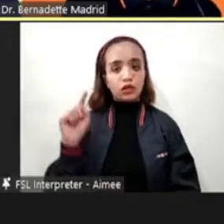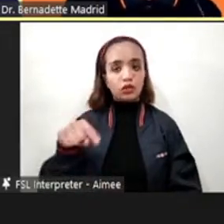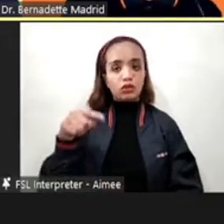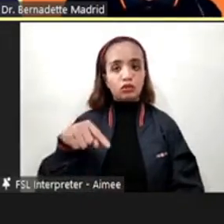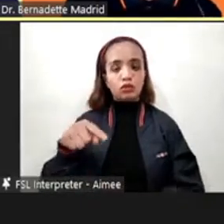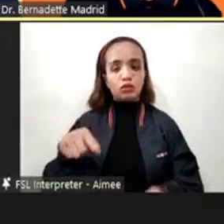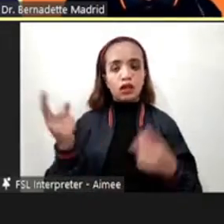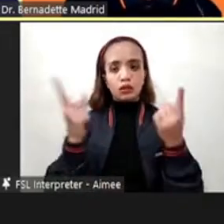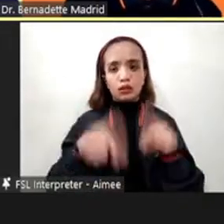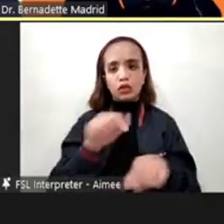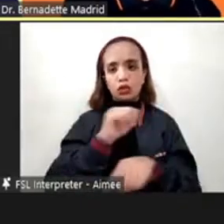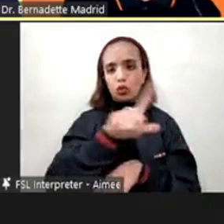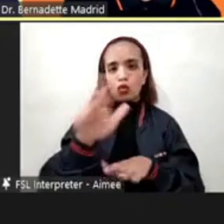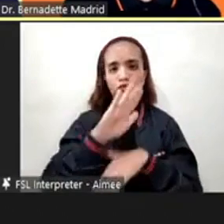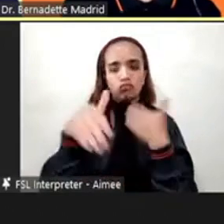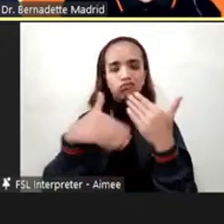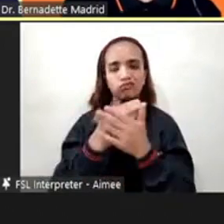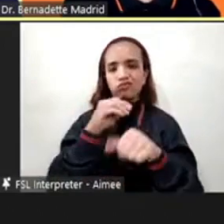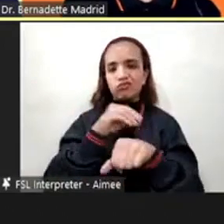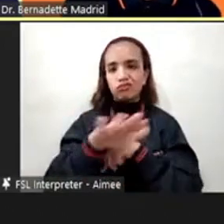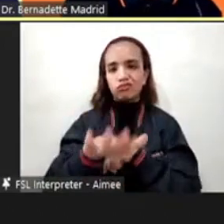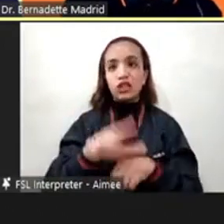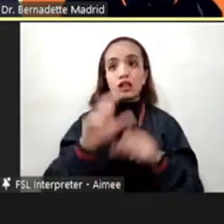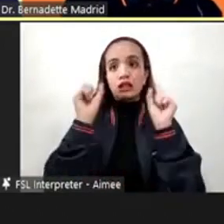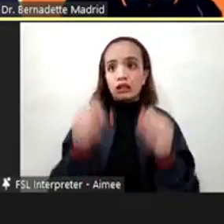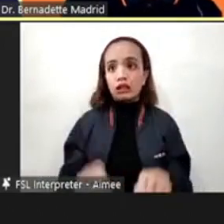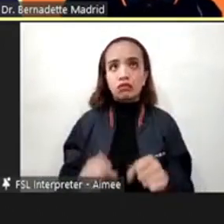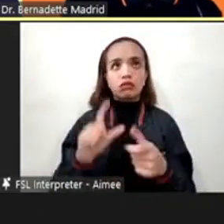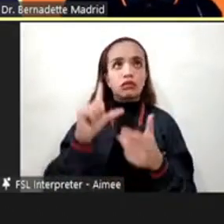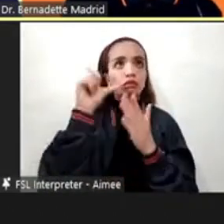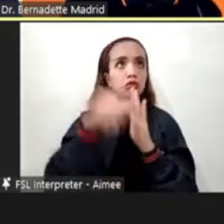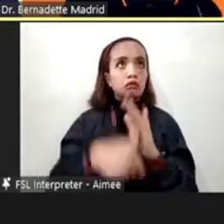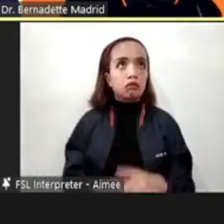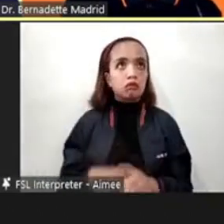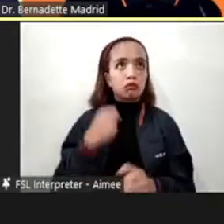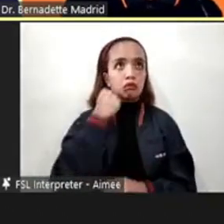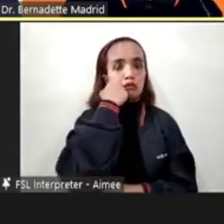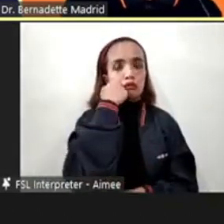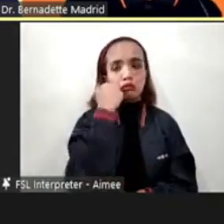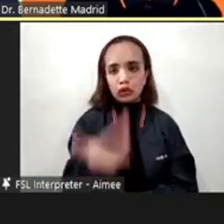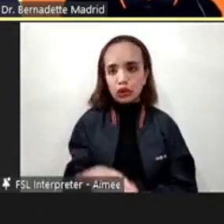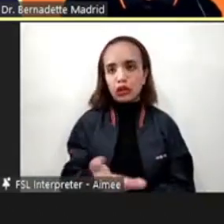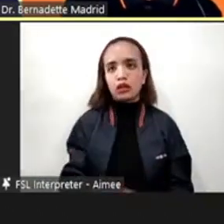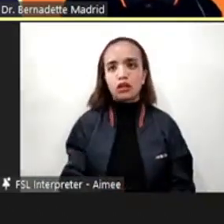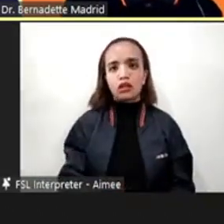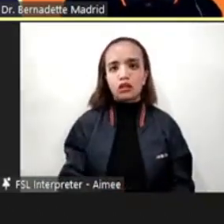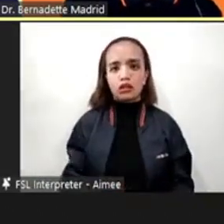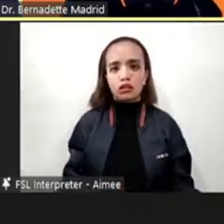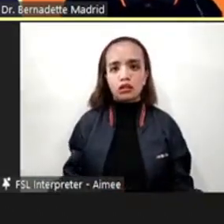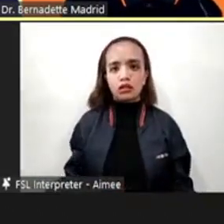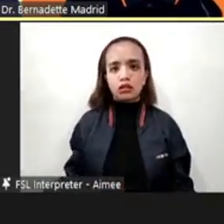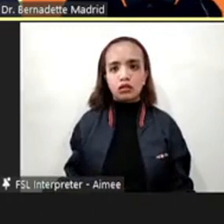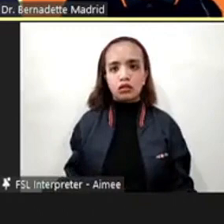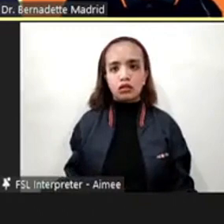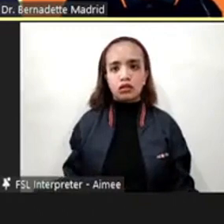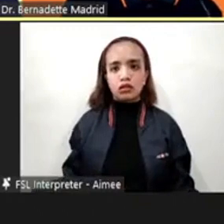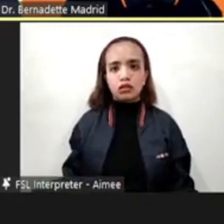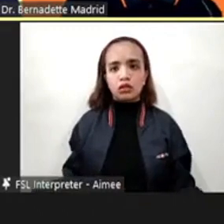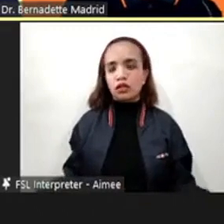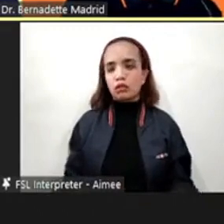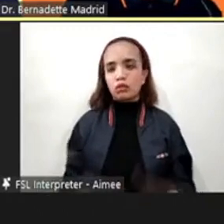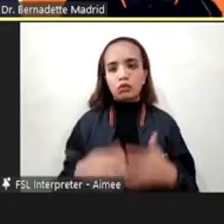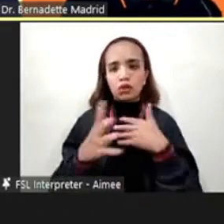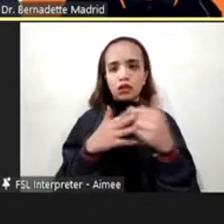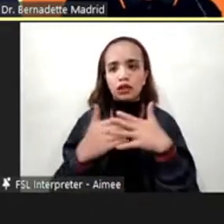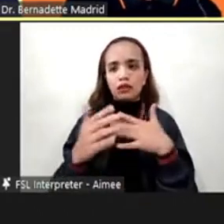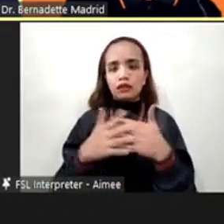affects everybody. It's deadly. You can die. So it affects all sectors, and any problems that